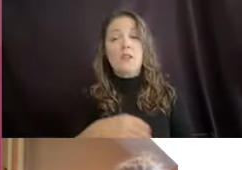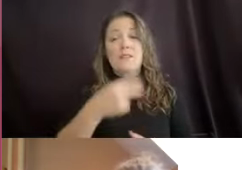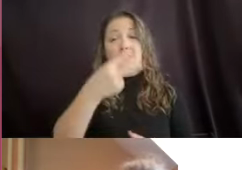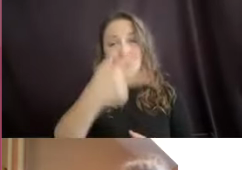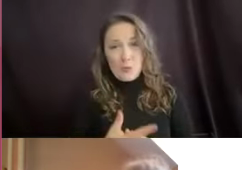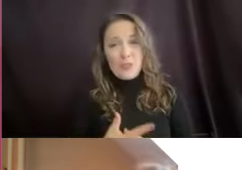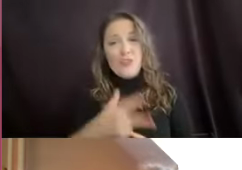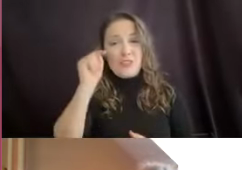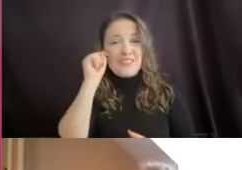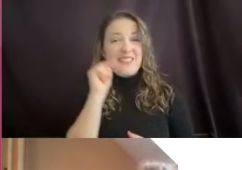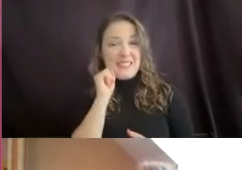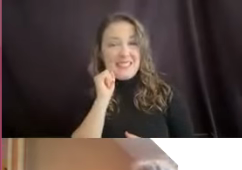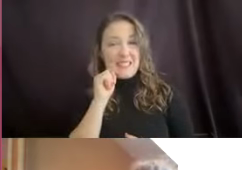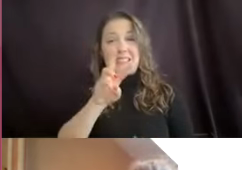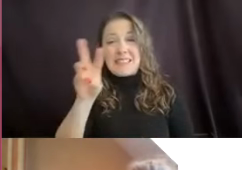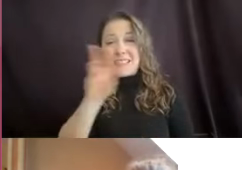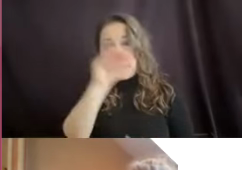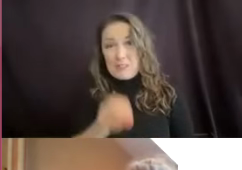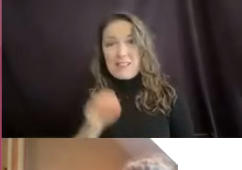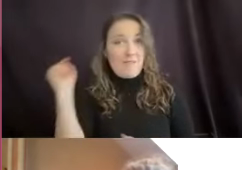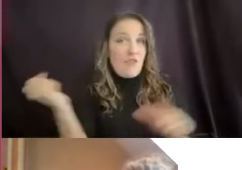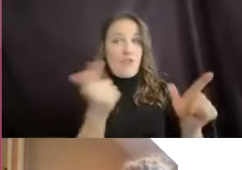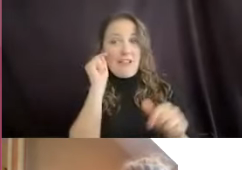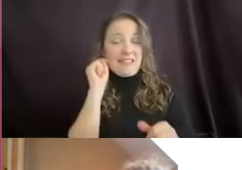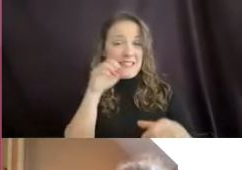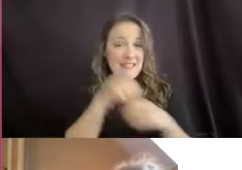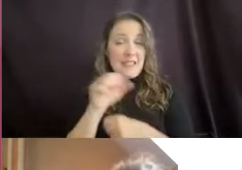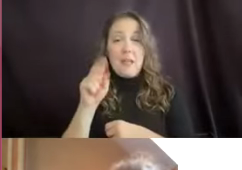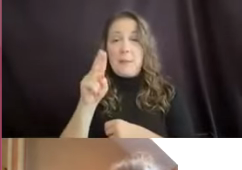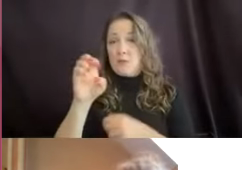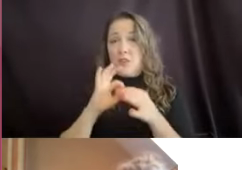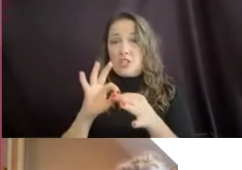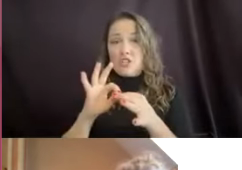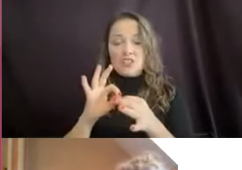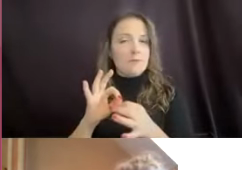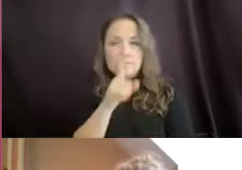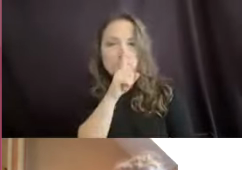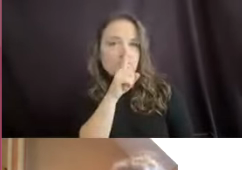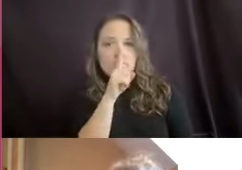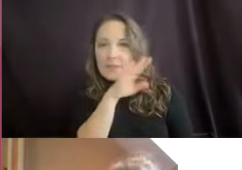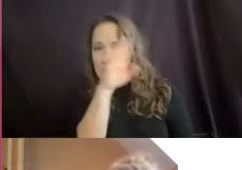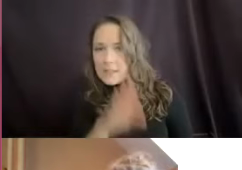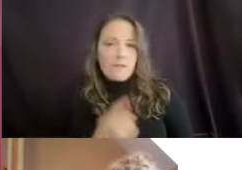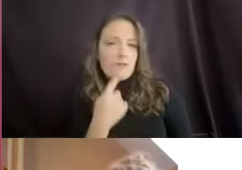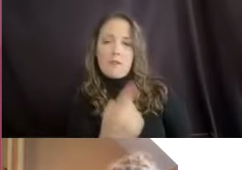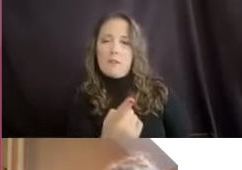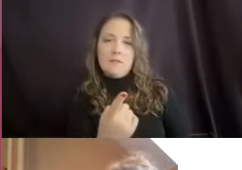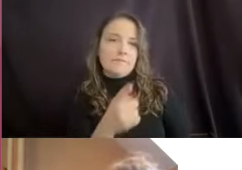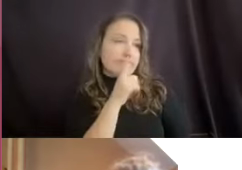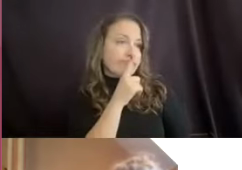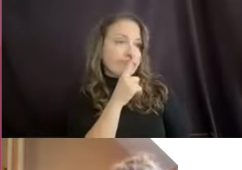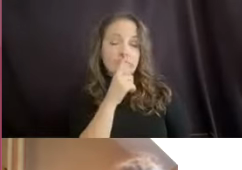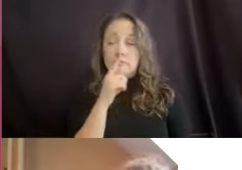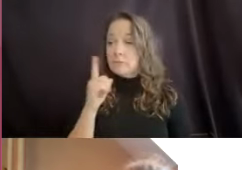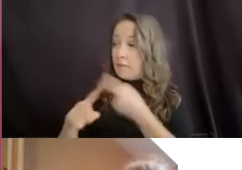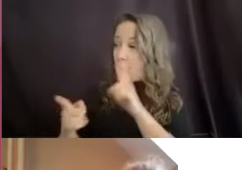of teens, so 66% of teens in an abusive relationship, never tell anybody about it. They don't tell their friends, they don't tell